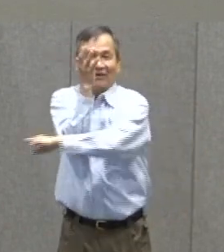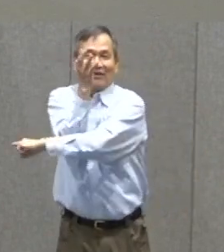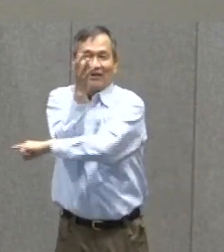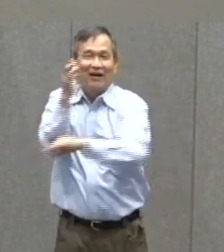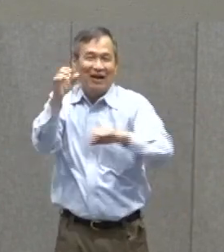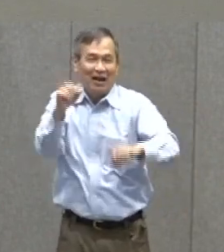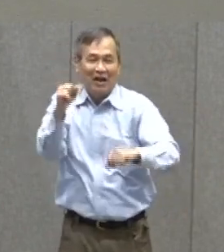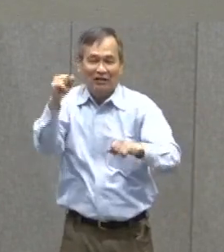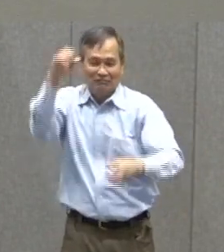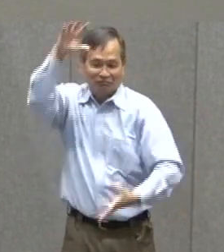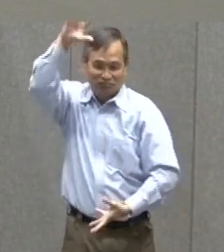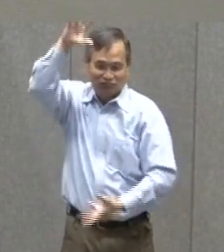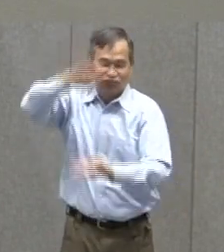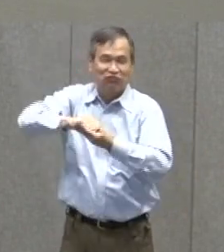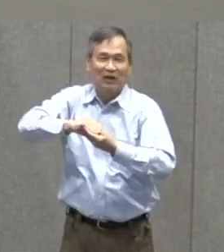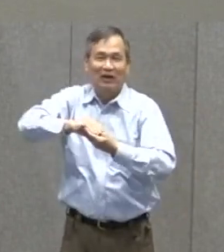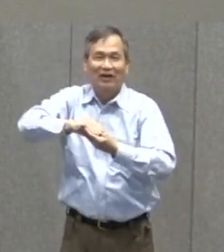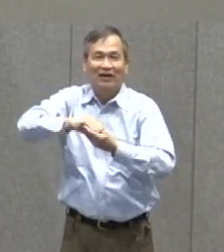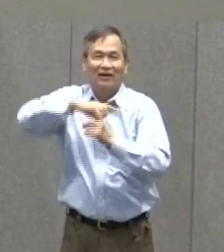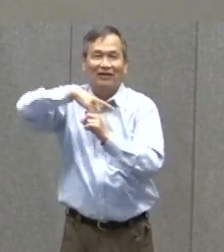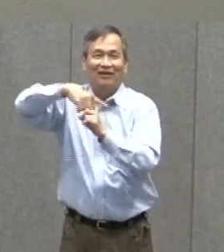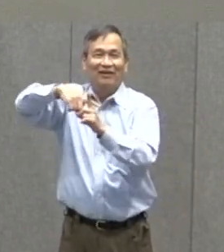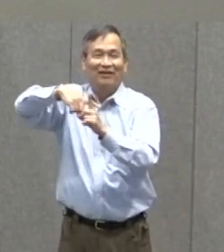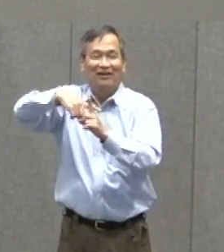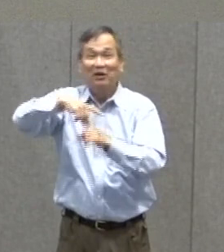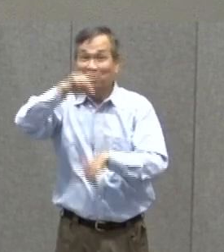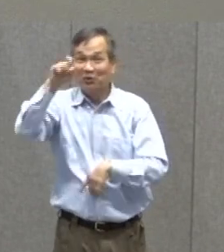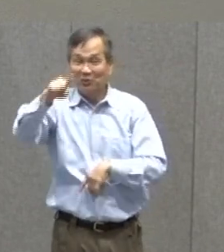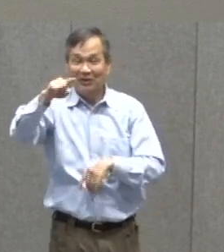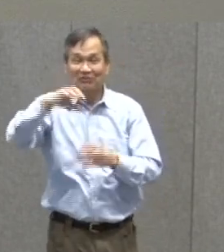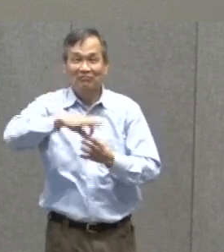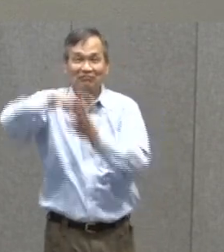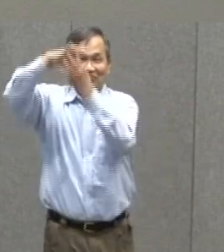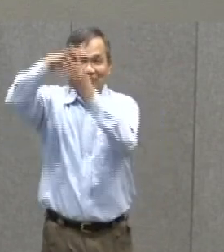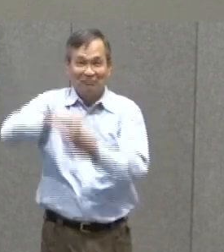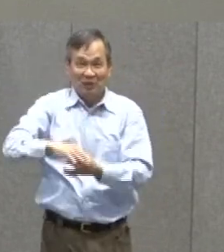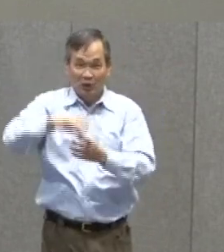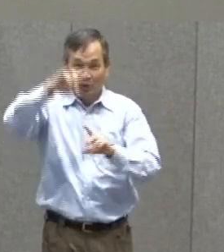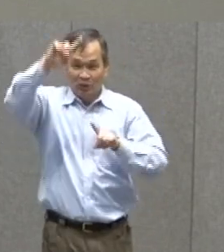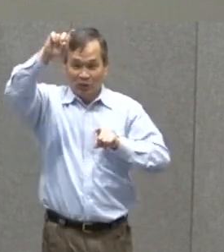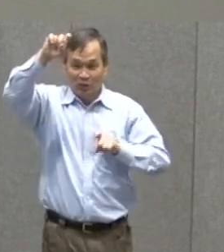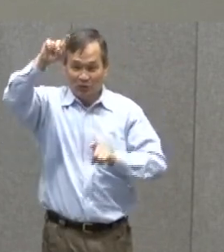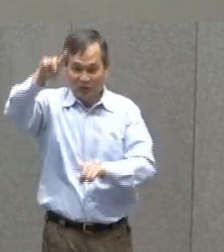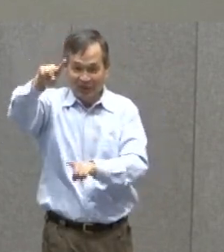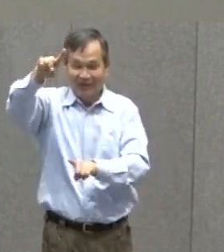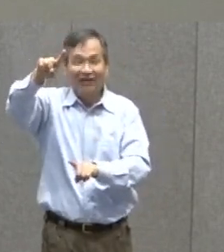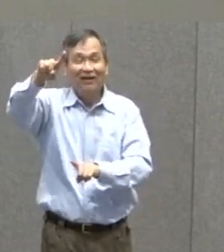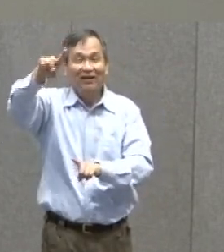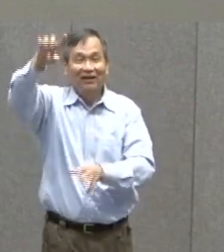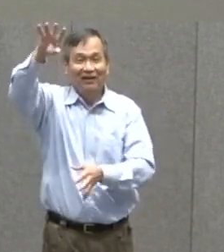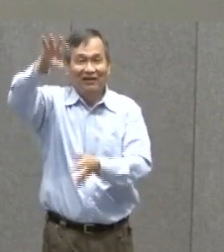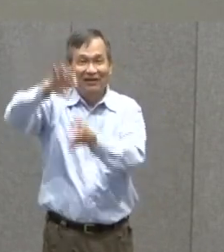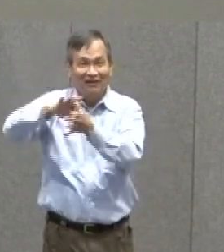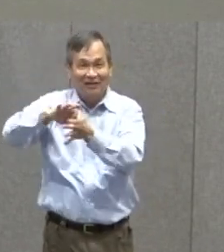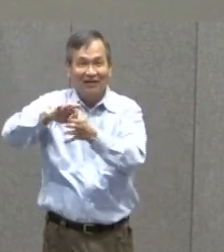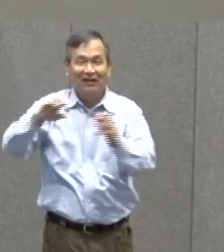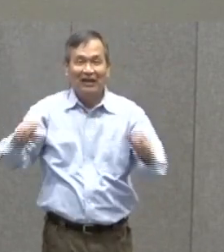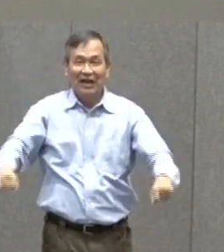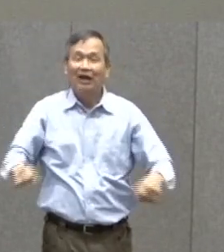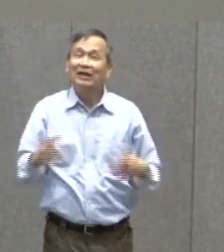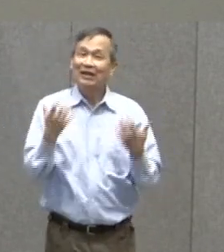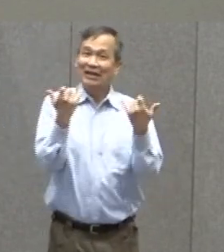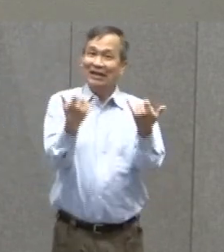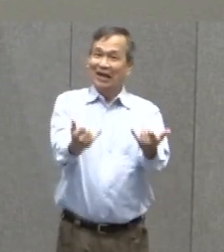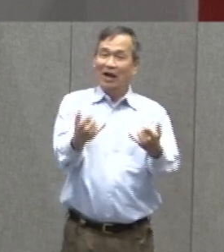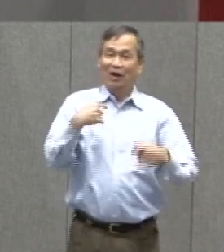then here in the middle part of the question tree. So this is what we're going to do. We're going to